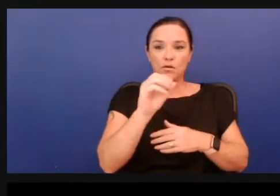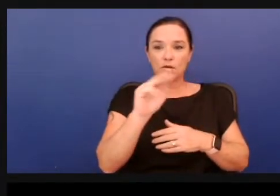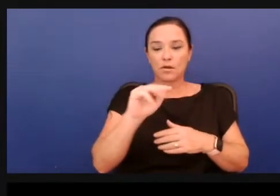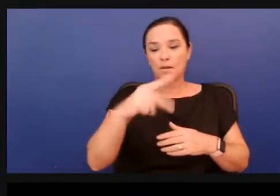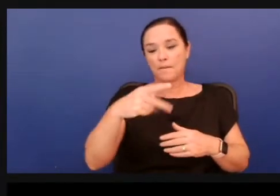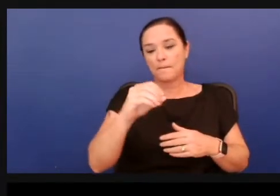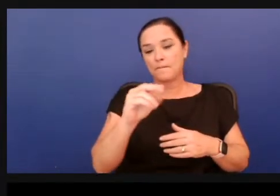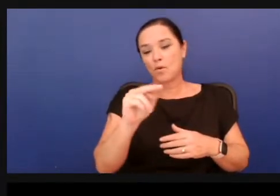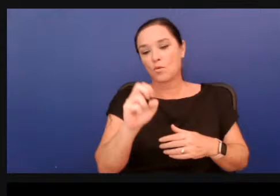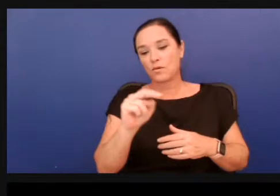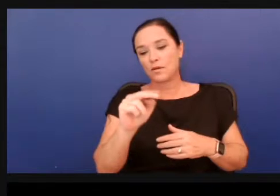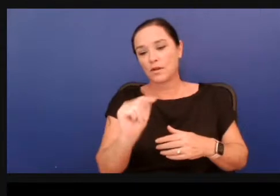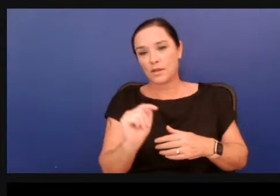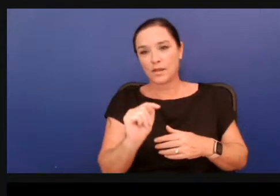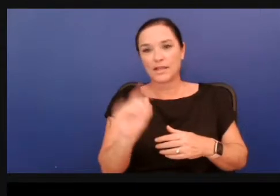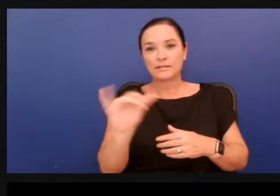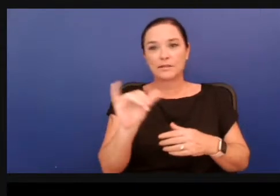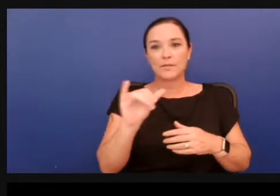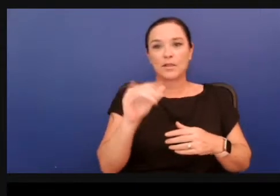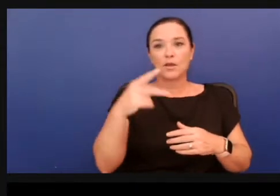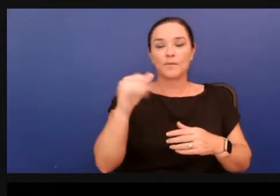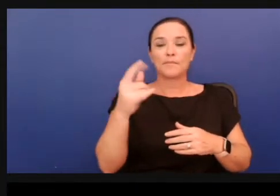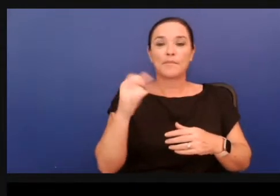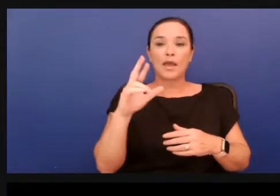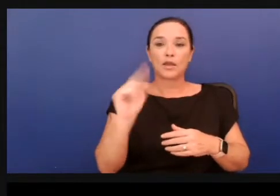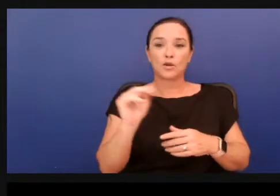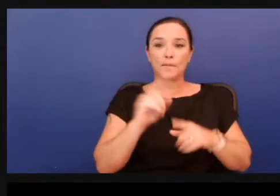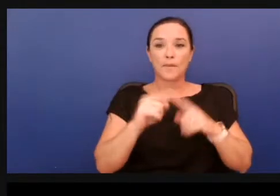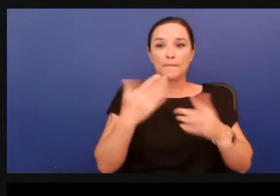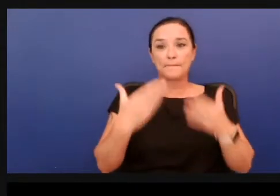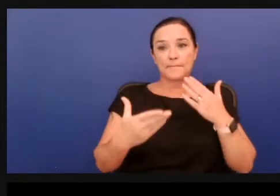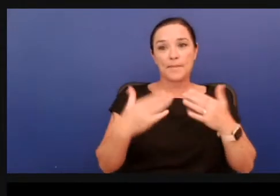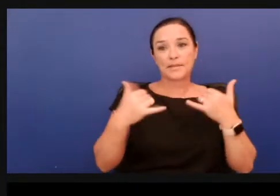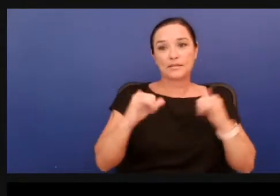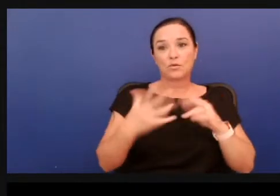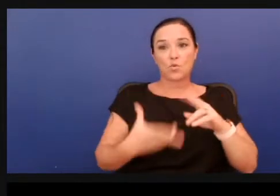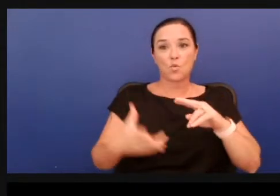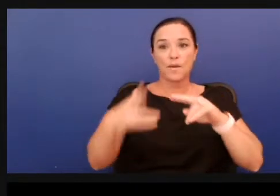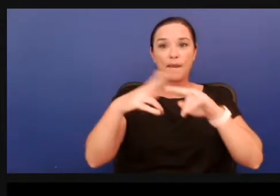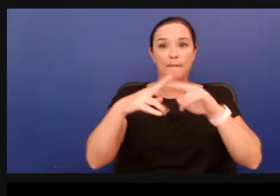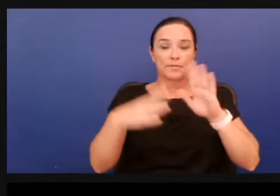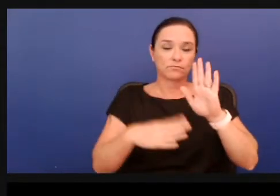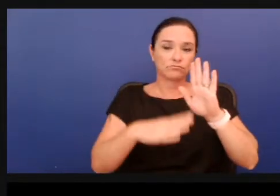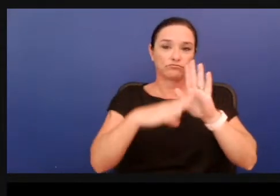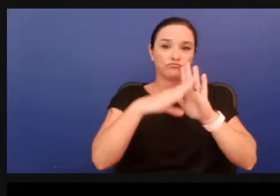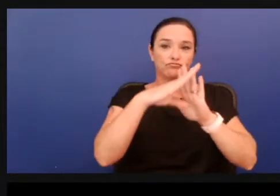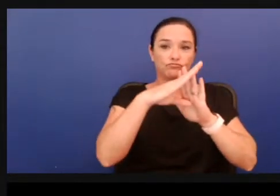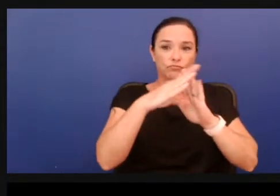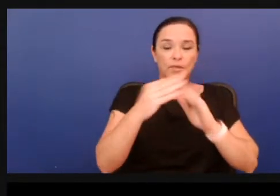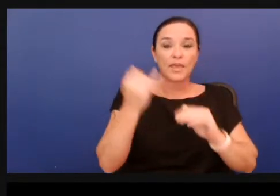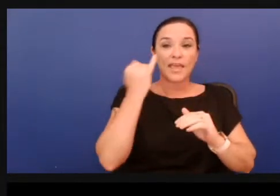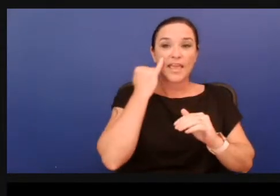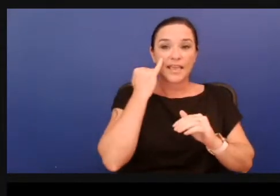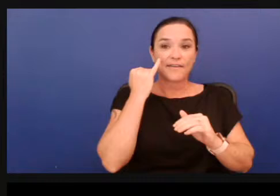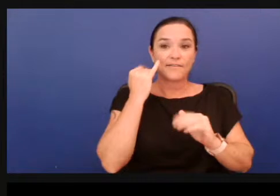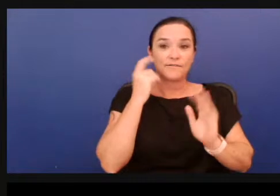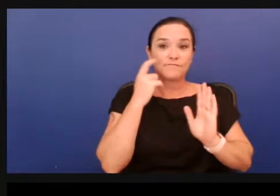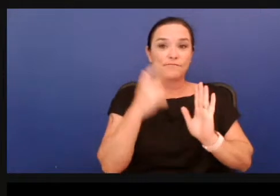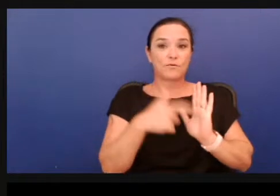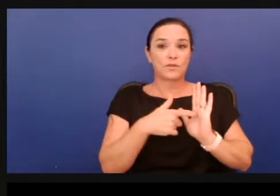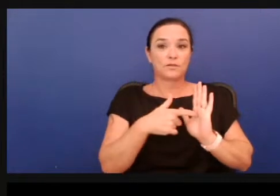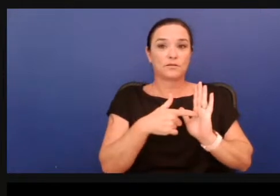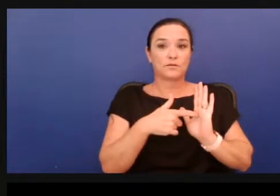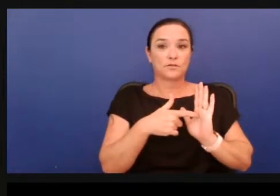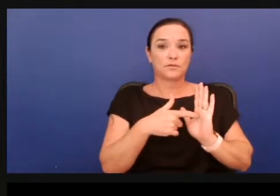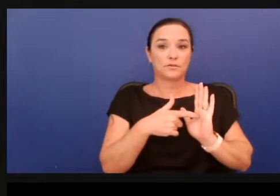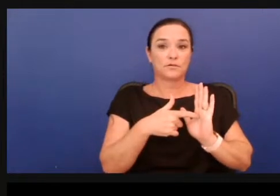similar pattern, but maybe still going up, right? And if you've caught on to which of